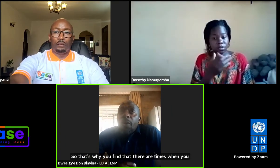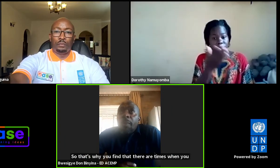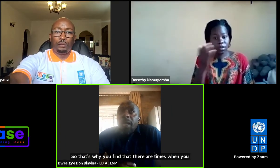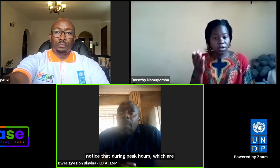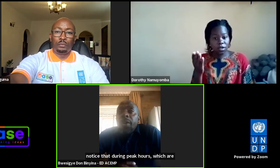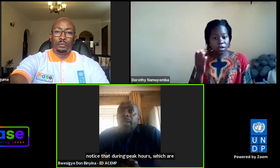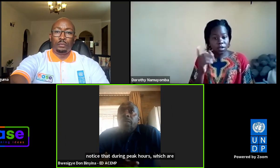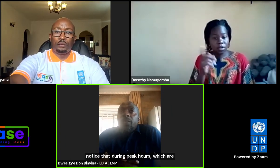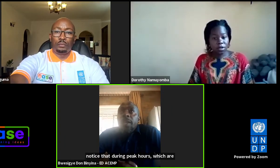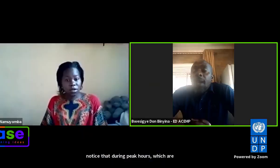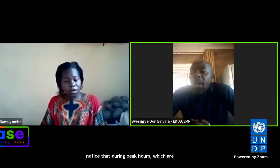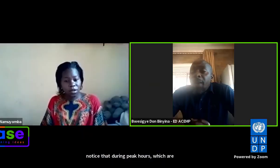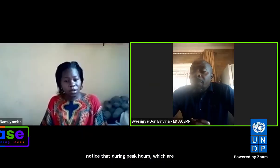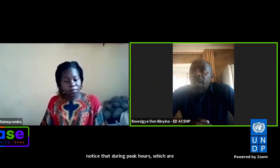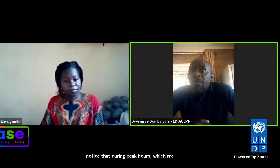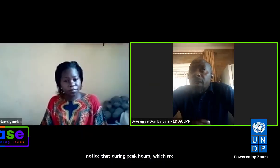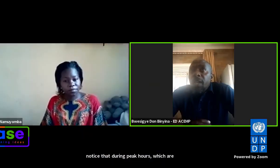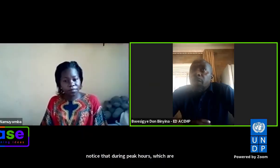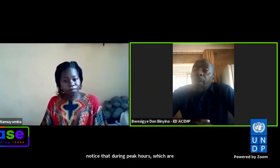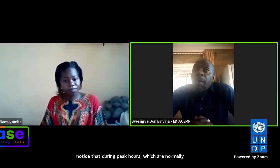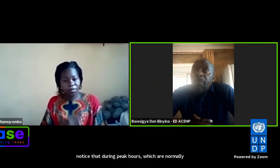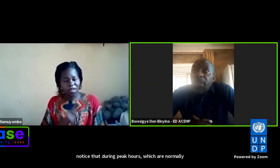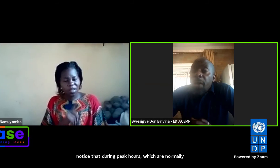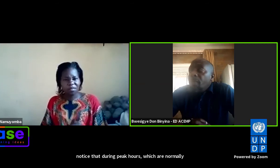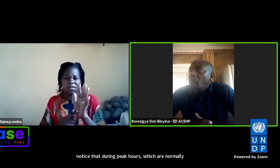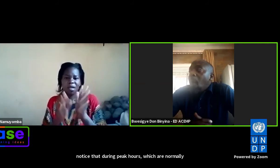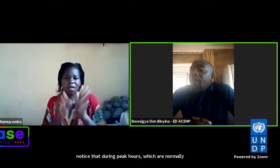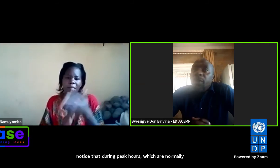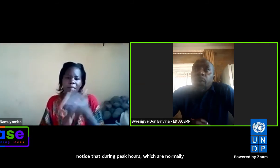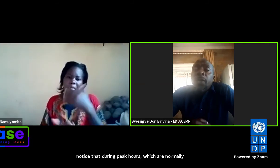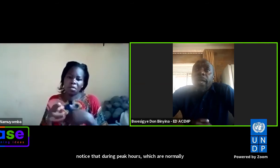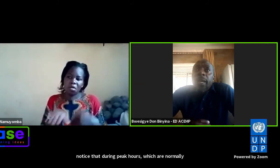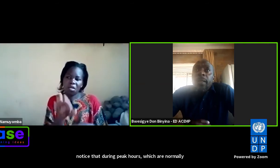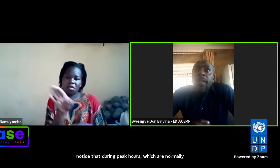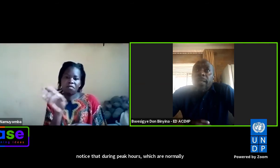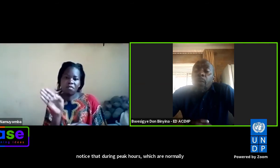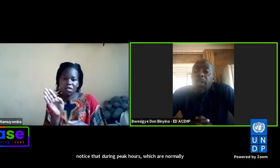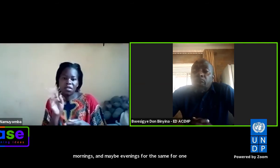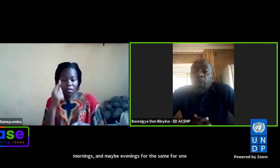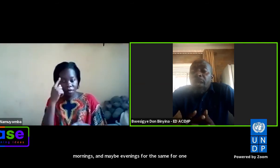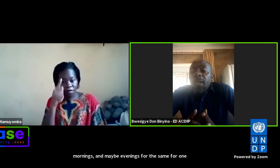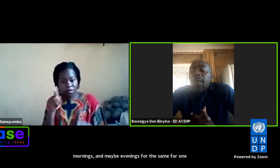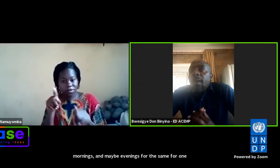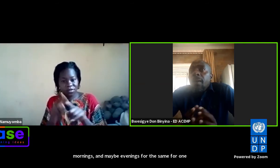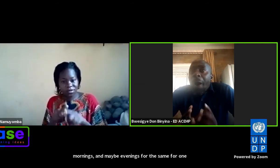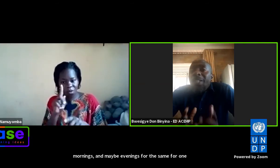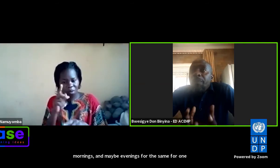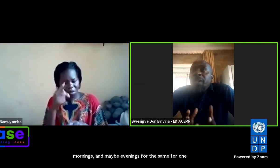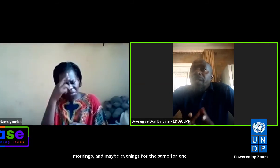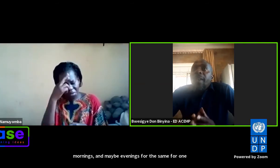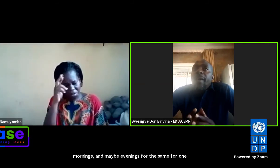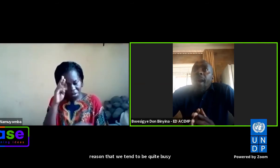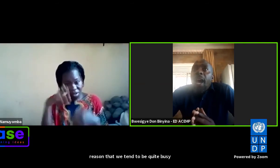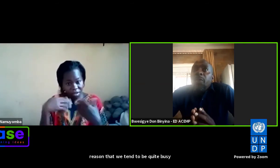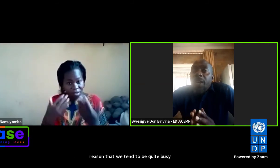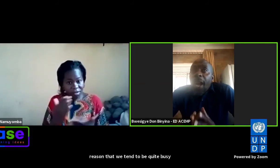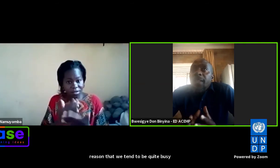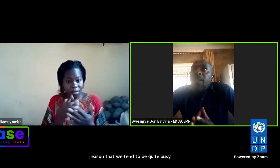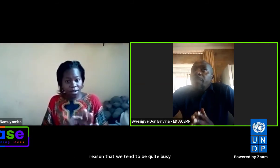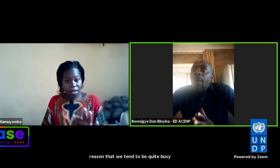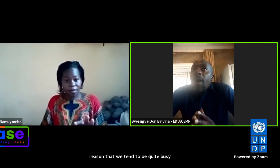are normally mornings and maybe evenings for one reason, that we tend to be quite busy